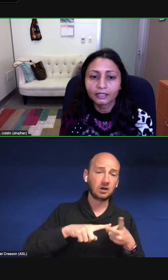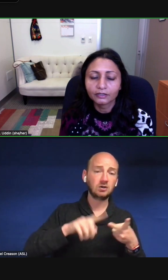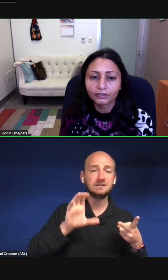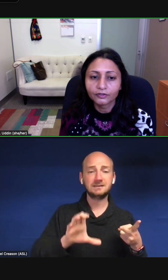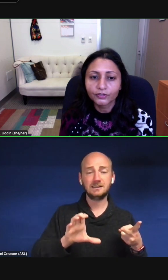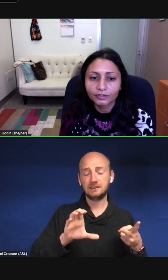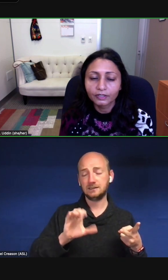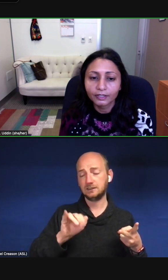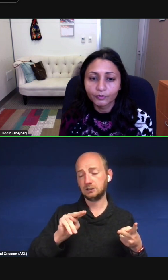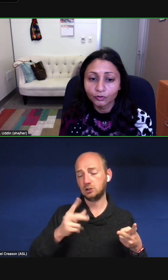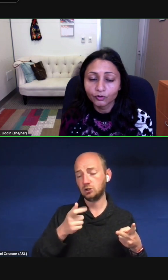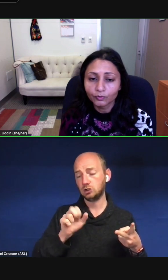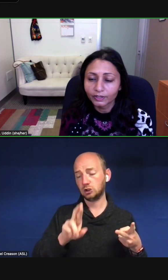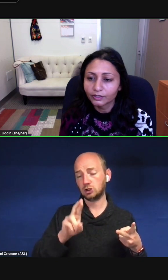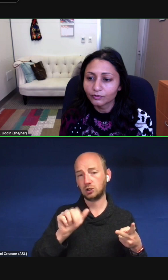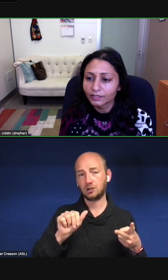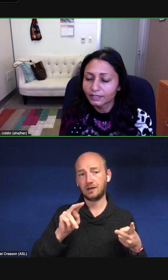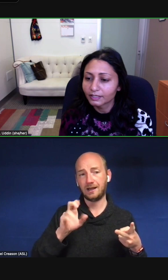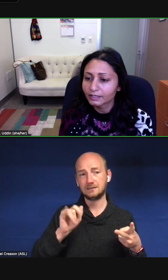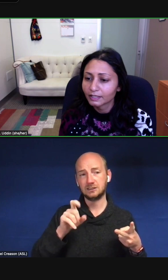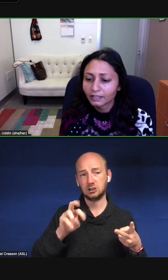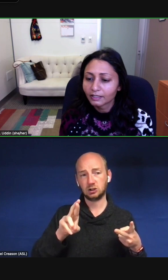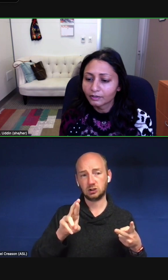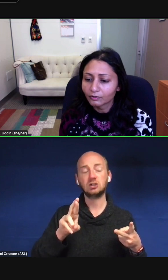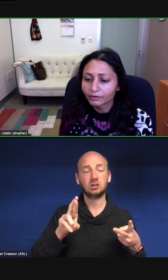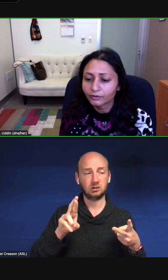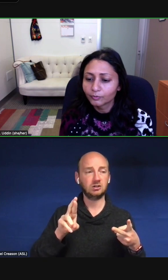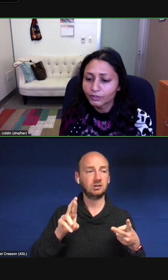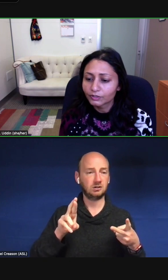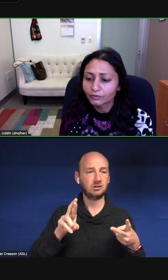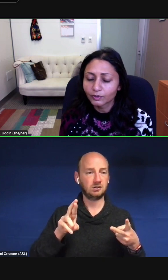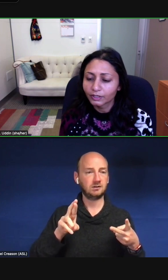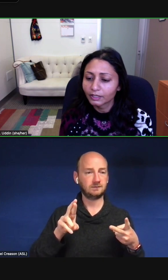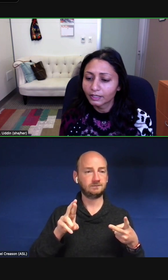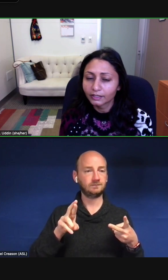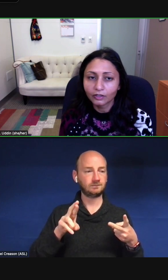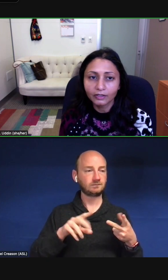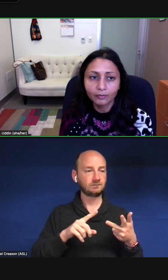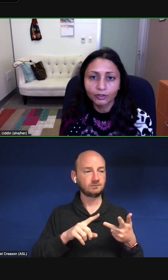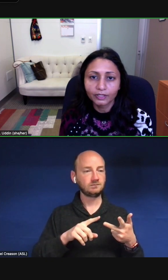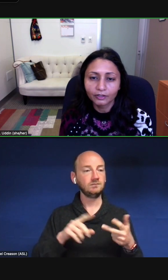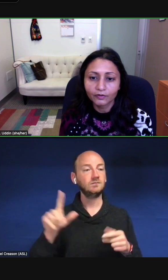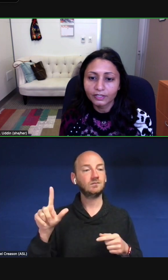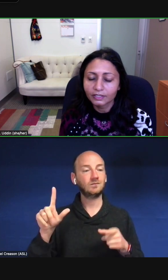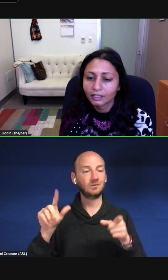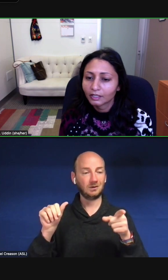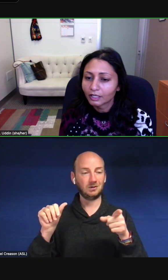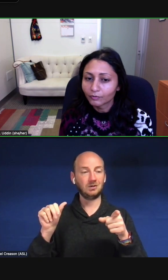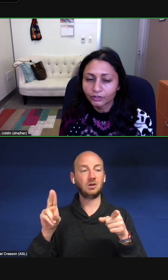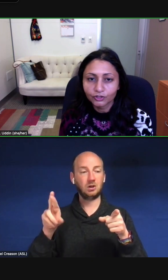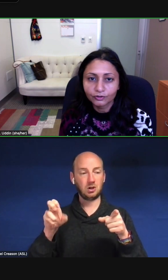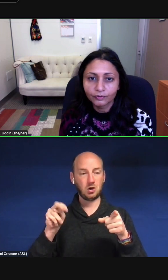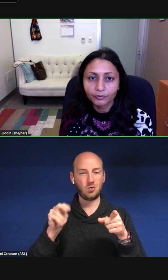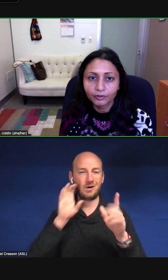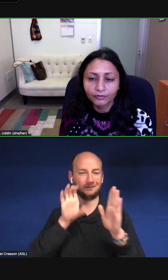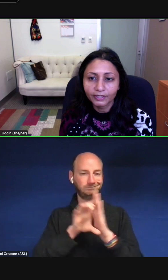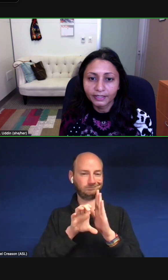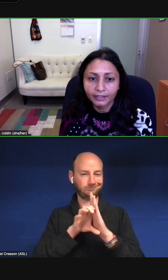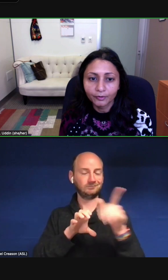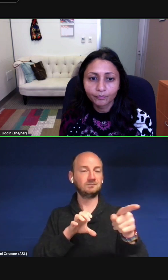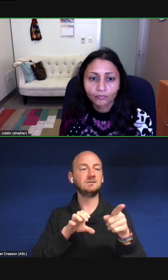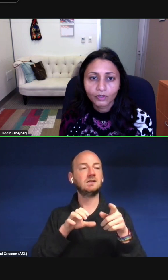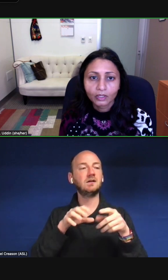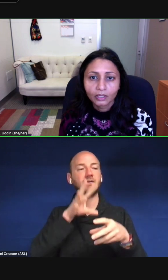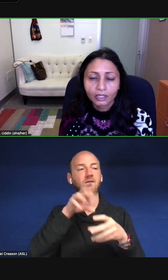see adults use when they do this task. And Lauren Kupis is the one in our lab working on this registered report